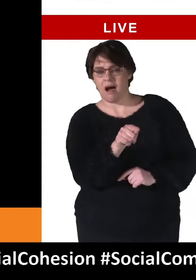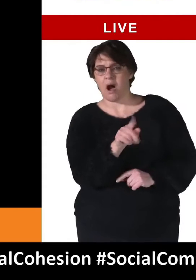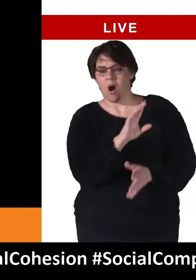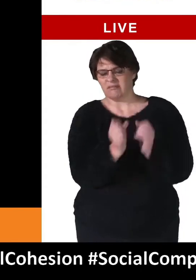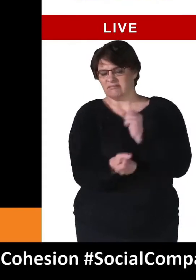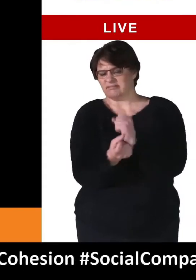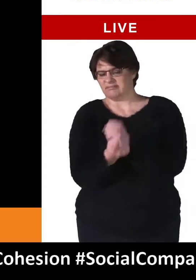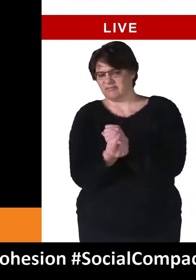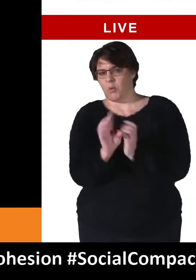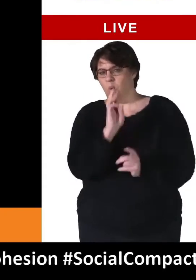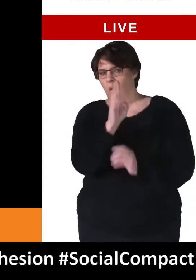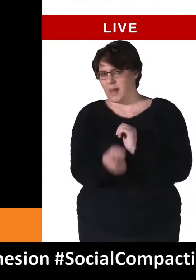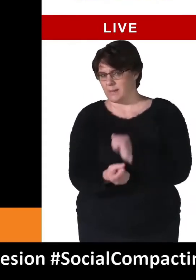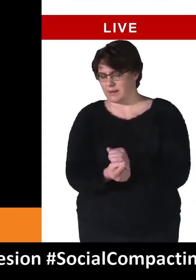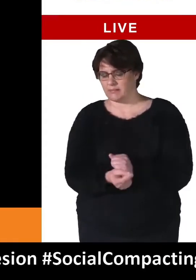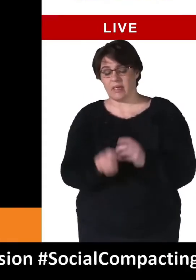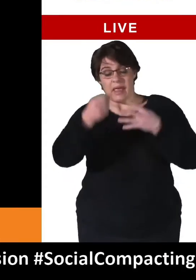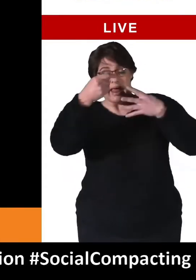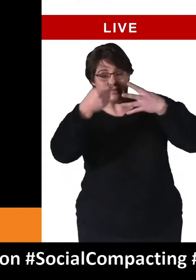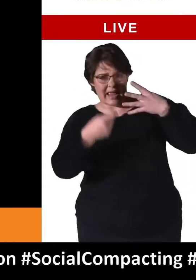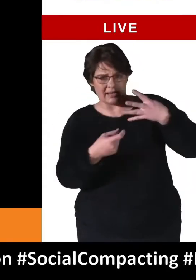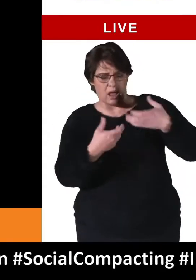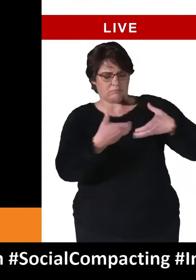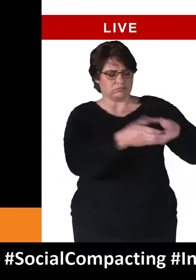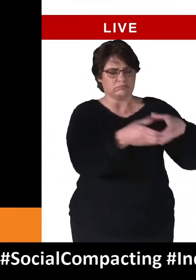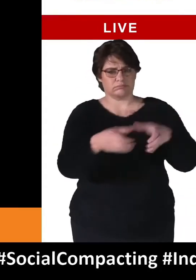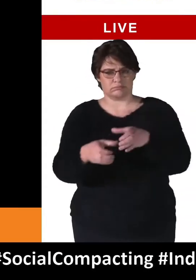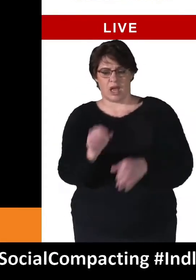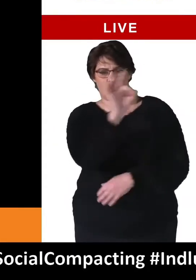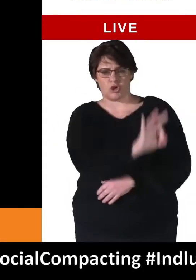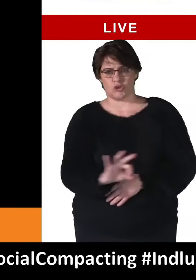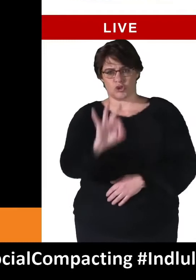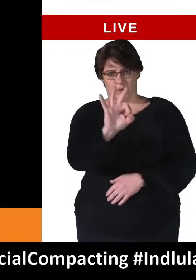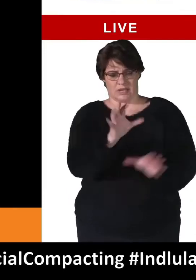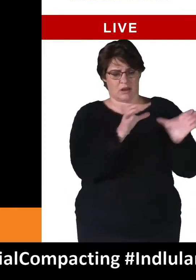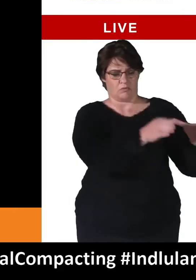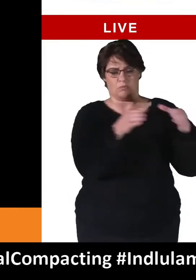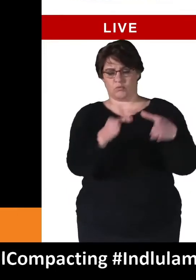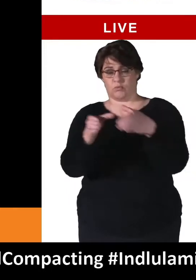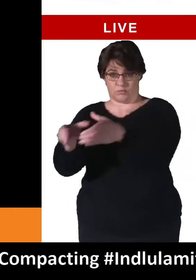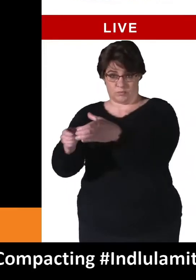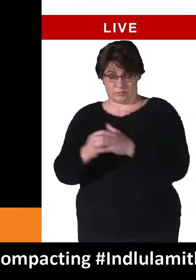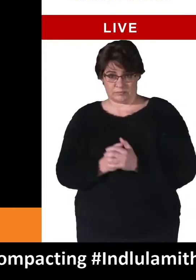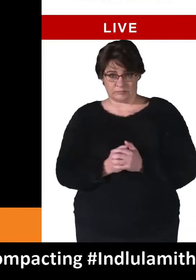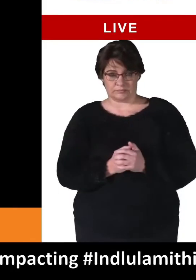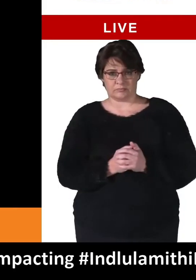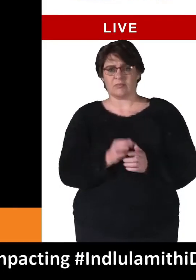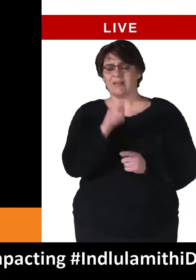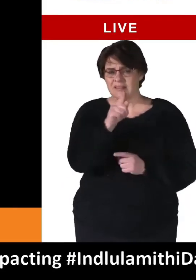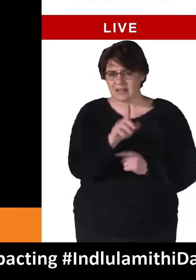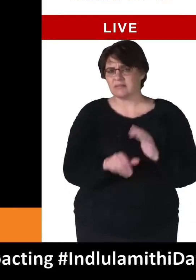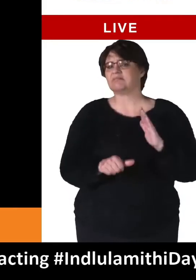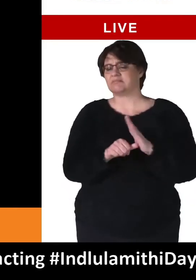underlying conditions. The indicators are divided up into 3 driving forces that underpin the